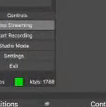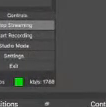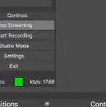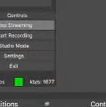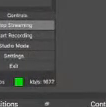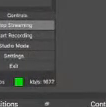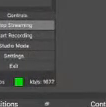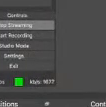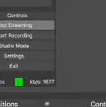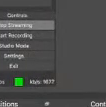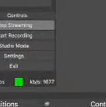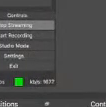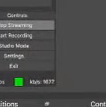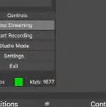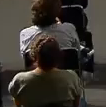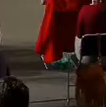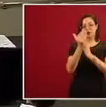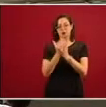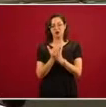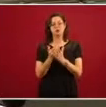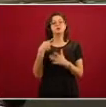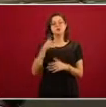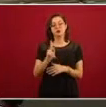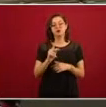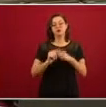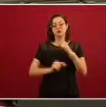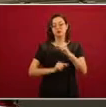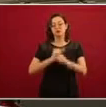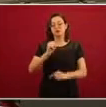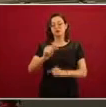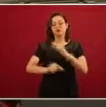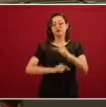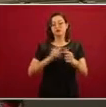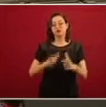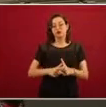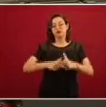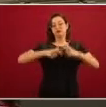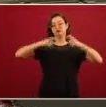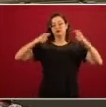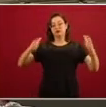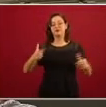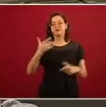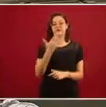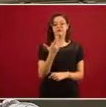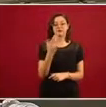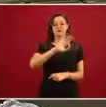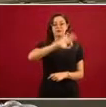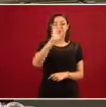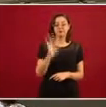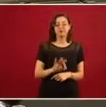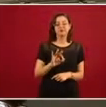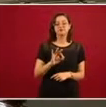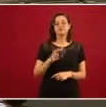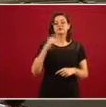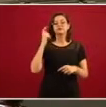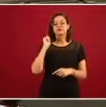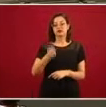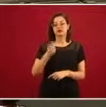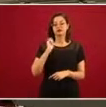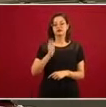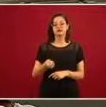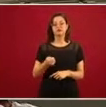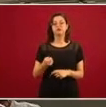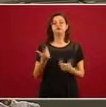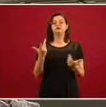We observed that the parameter that we've been observing, which is the active percentage